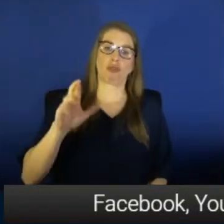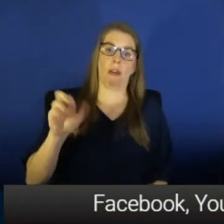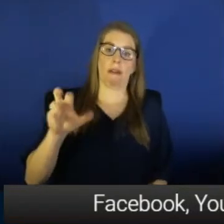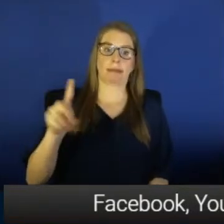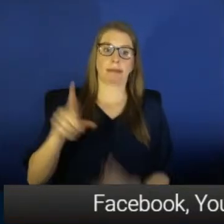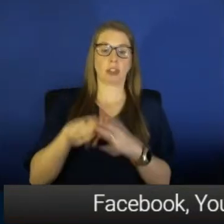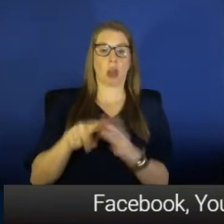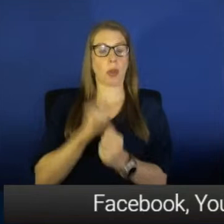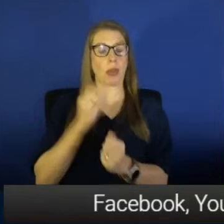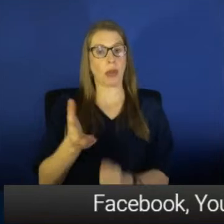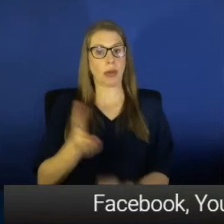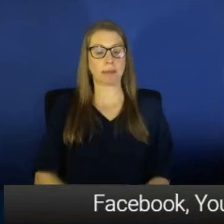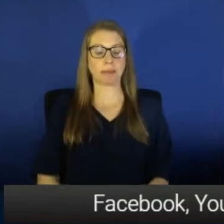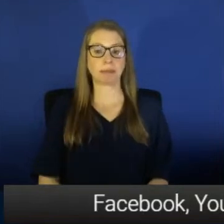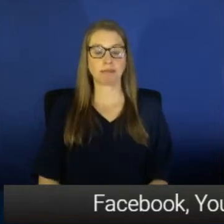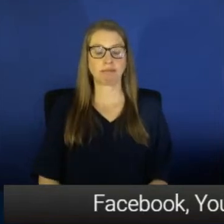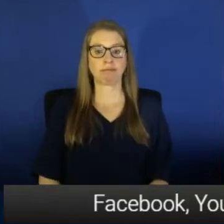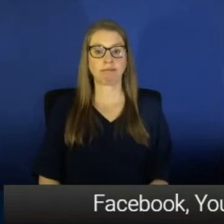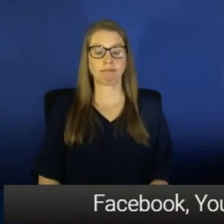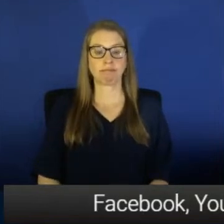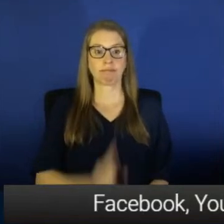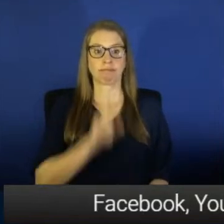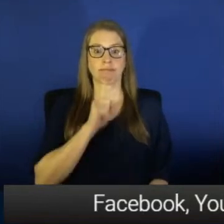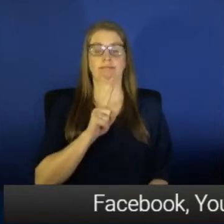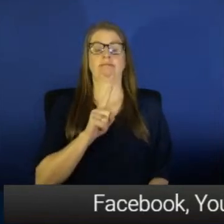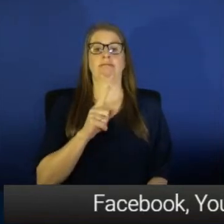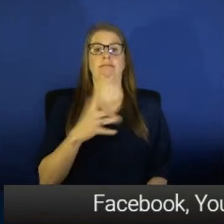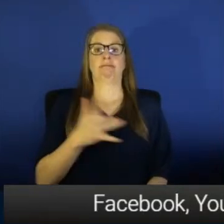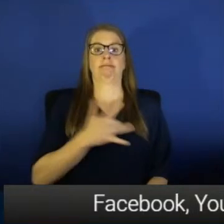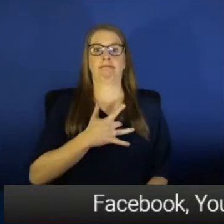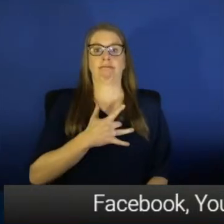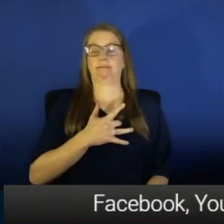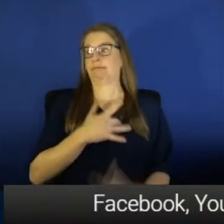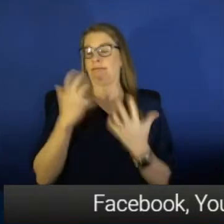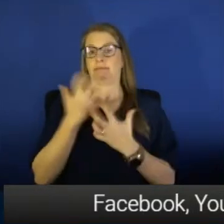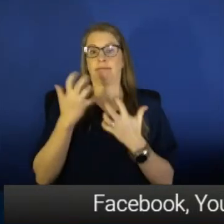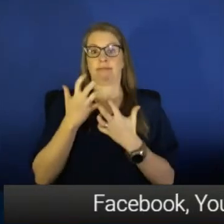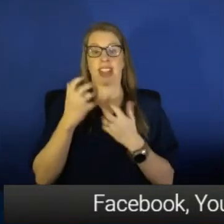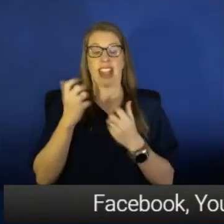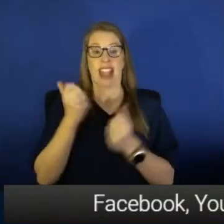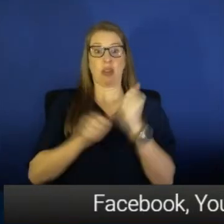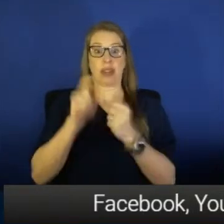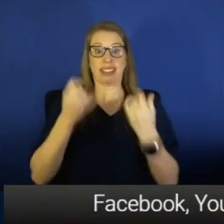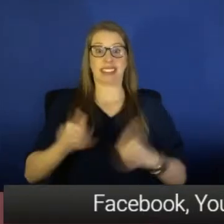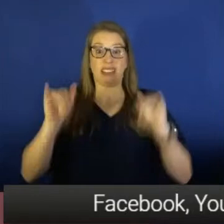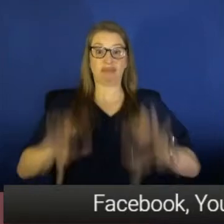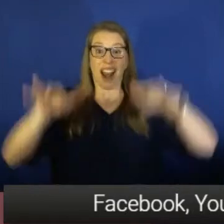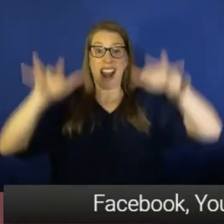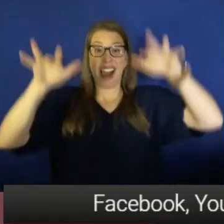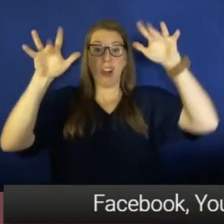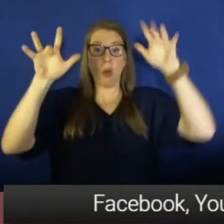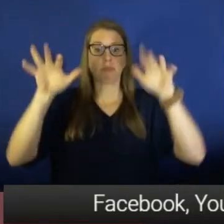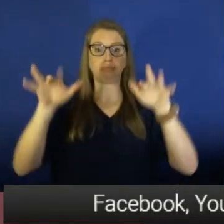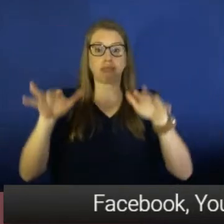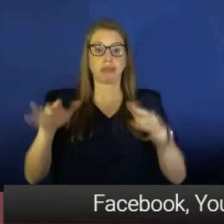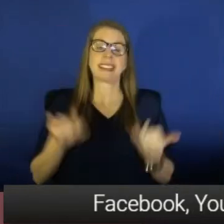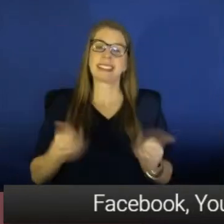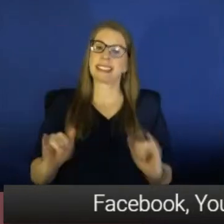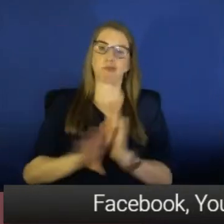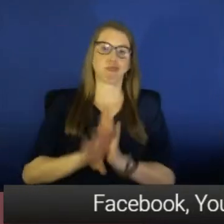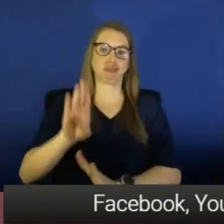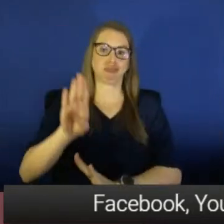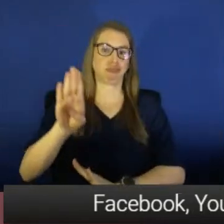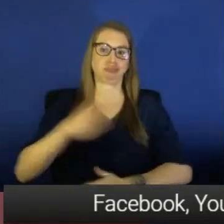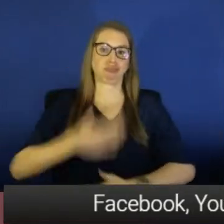really sunk in? What's the tone? Has everybody come down from the high, or are we just riding it? I think we're still riding it right now, to